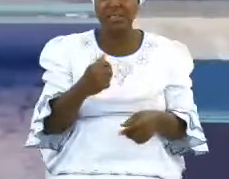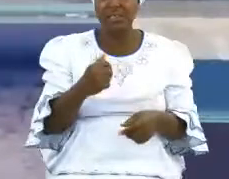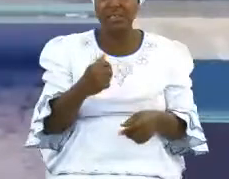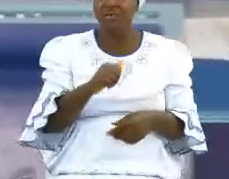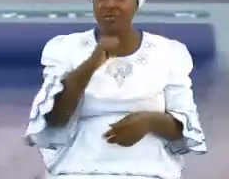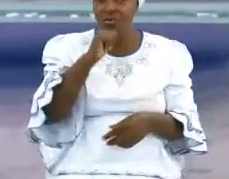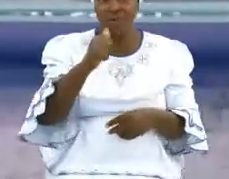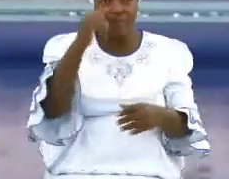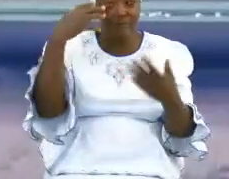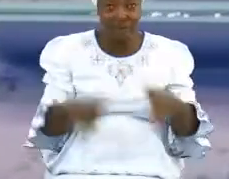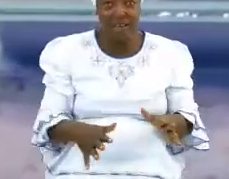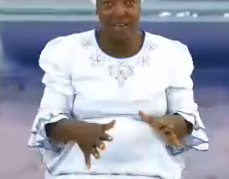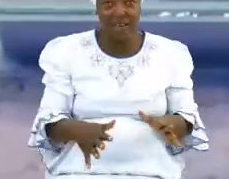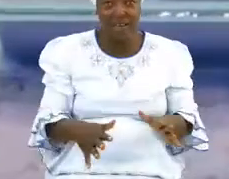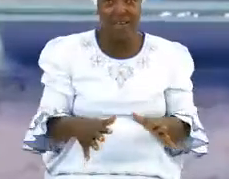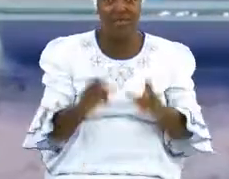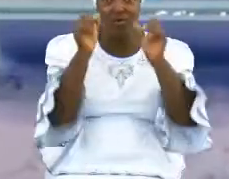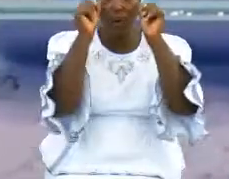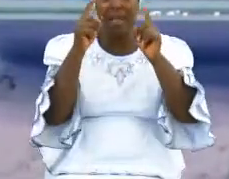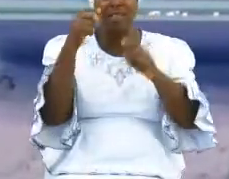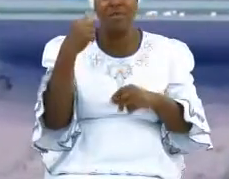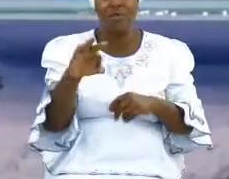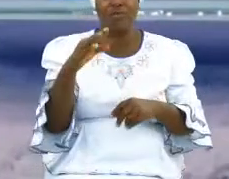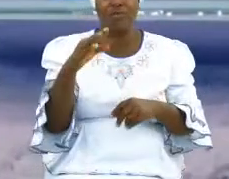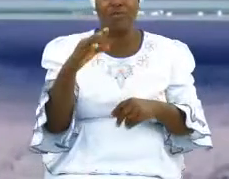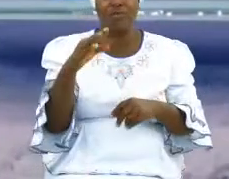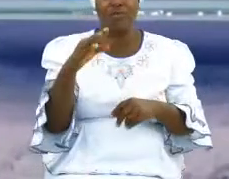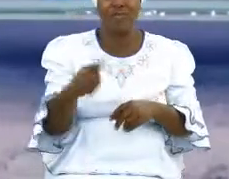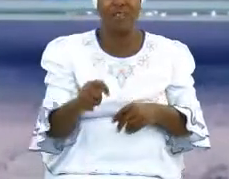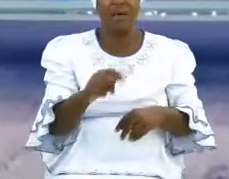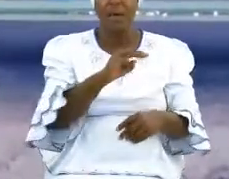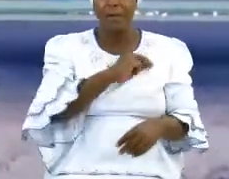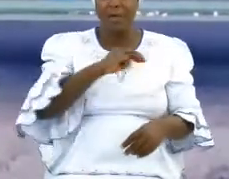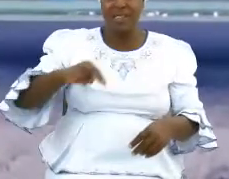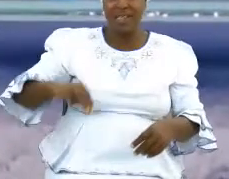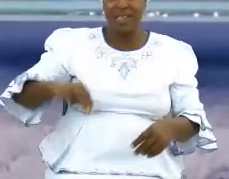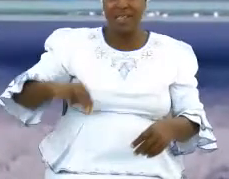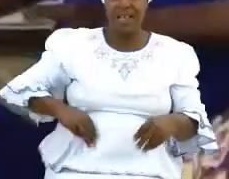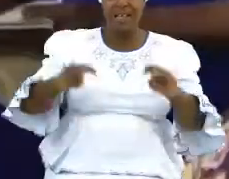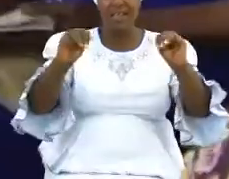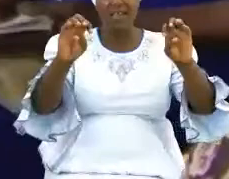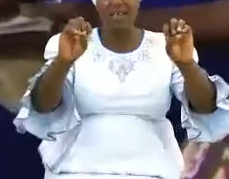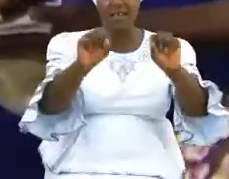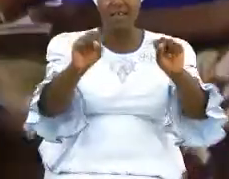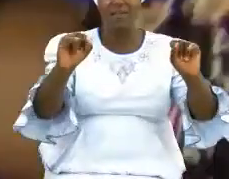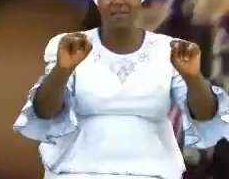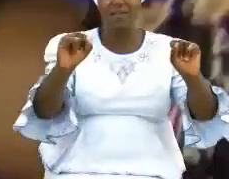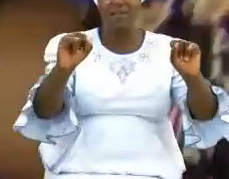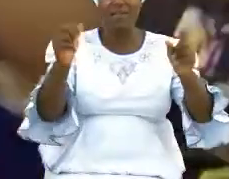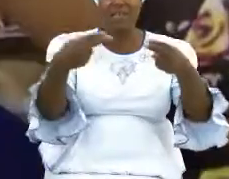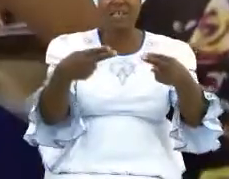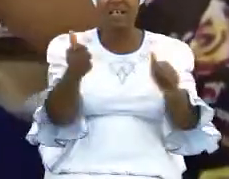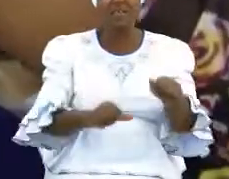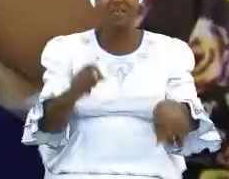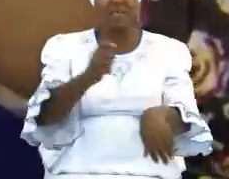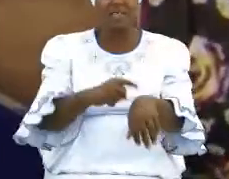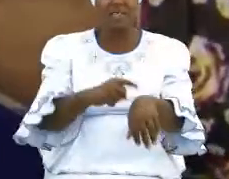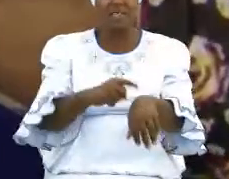marvels of the Messiah every time. Everyone.